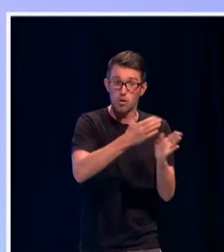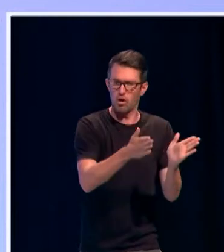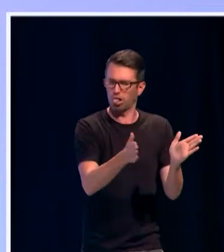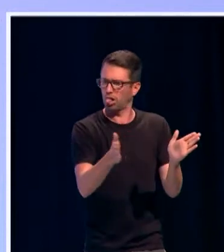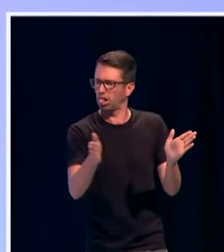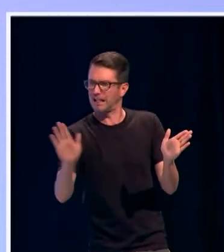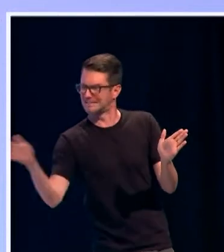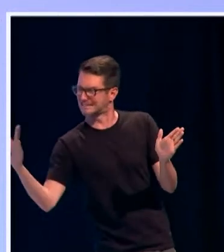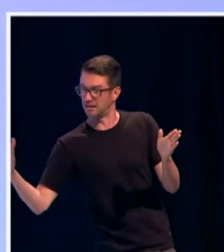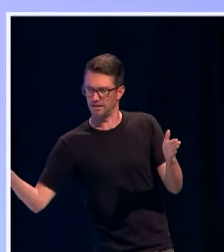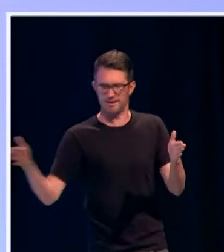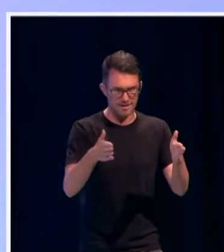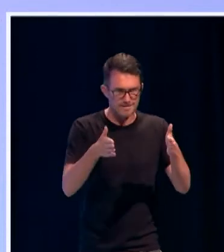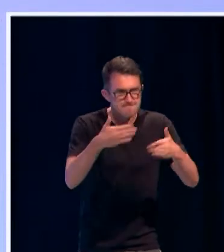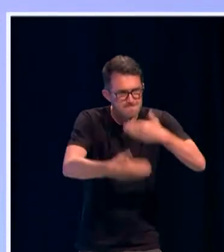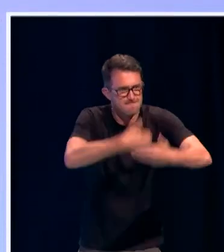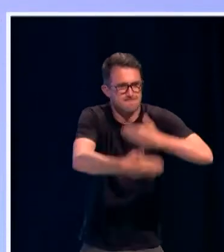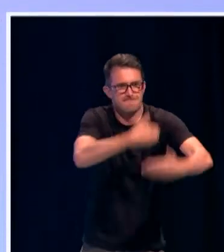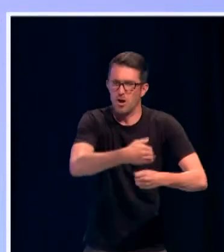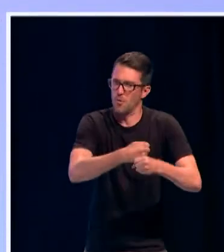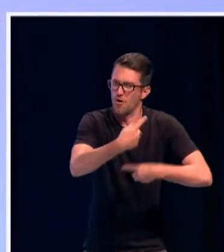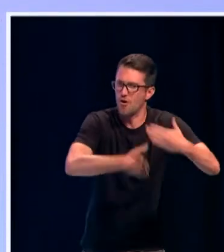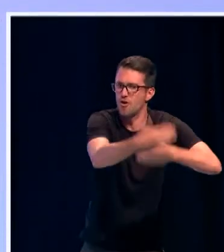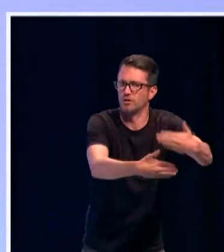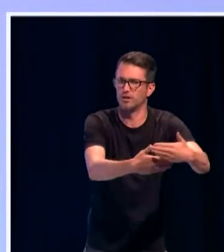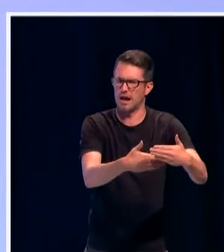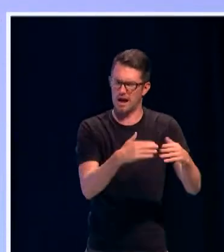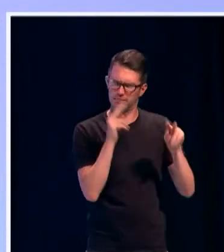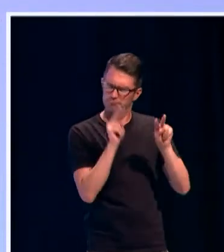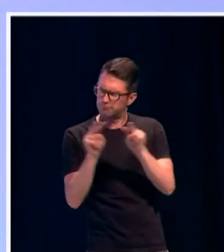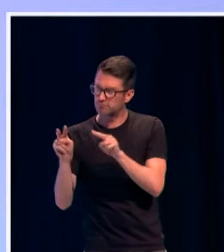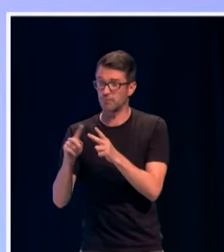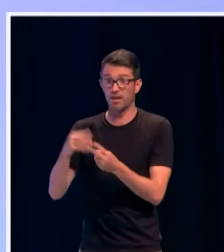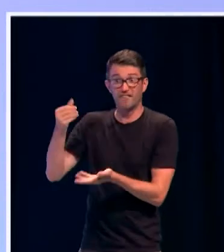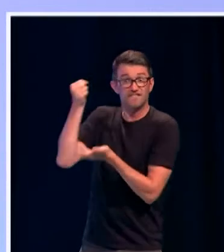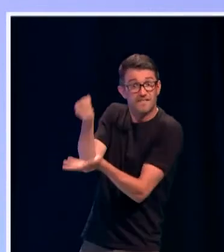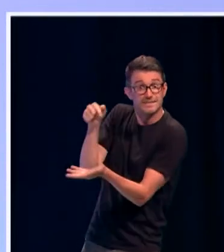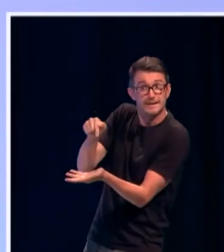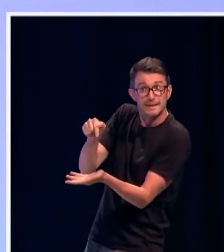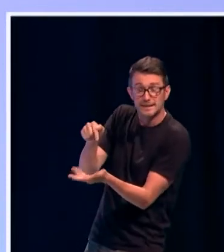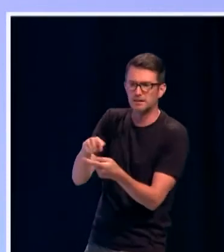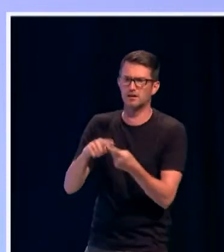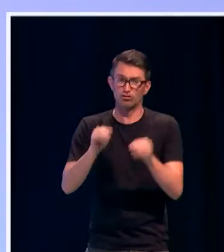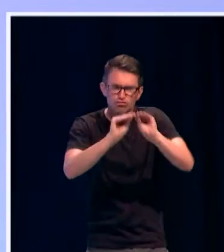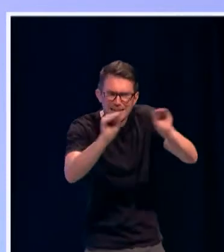building DPO capacity through grants, through training, technical assistance or policy